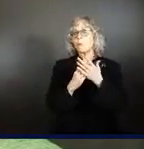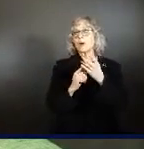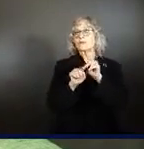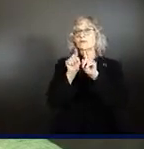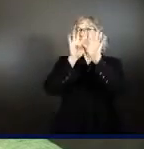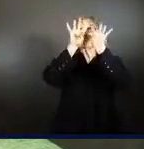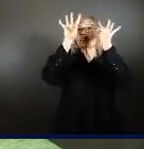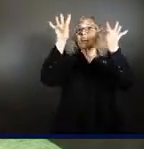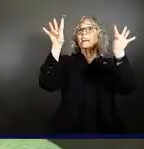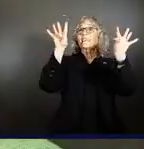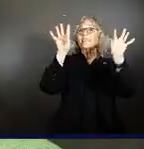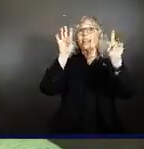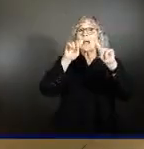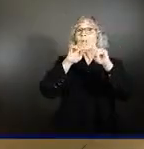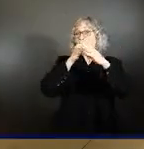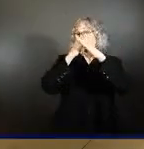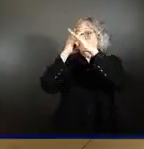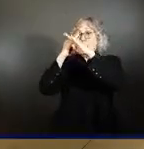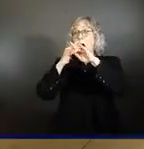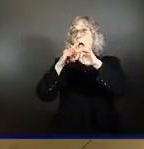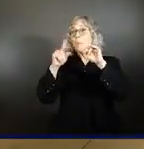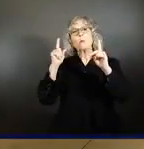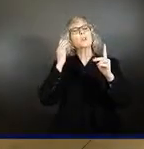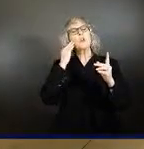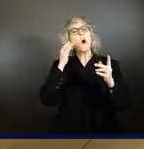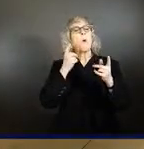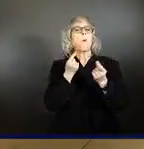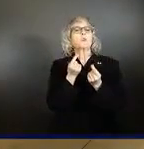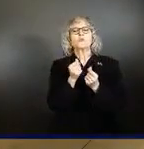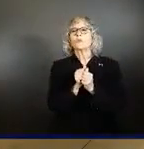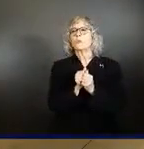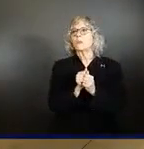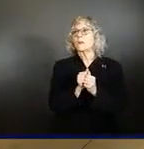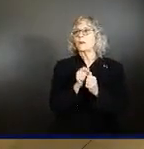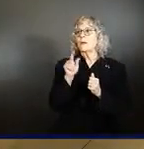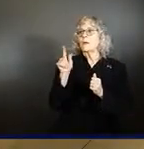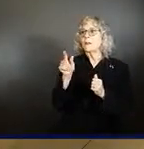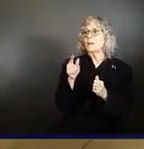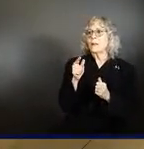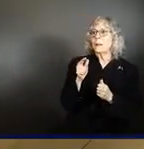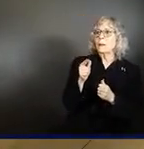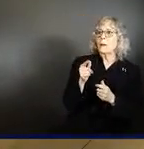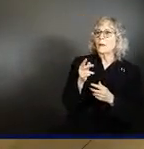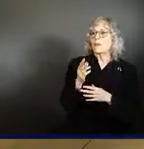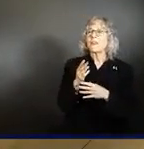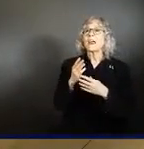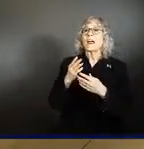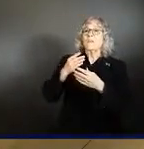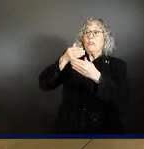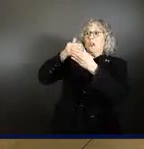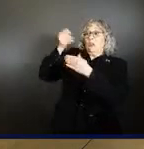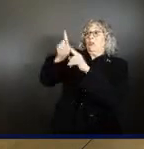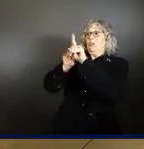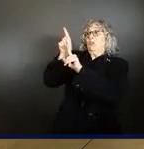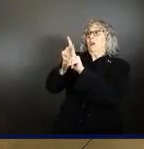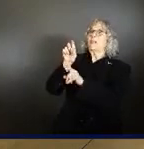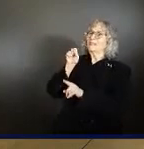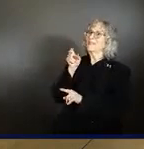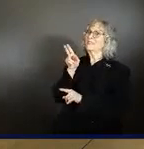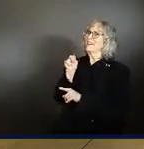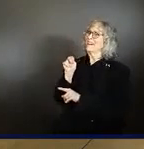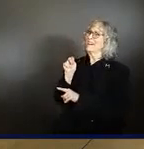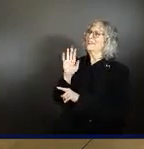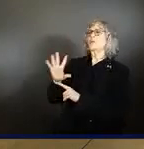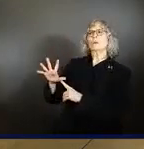with them. Mm-hmm, mm-hmm. And the closest star, we built a giant sun shield to block that light. Yeah. So The sun, yes, of